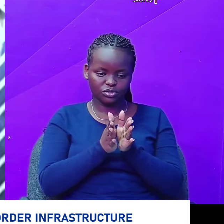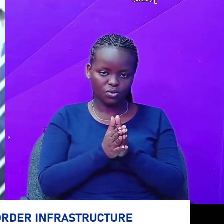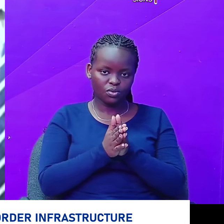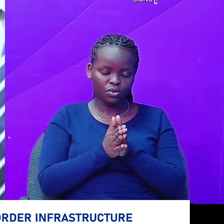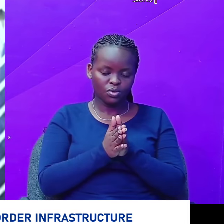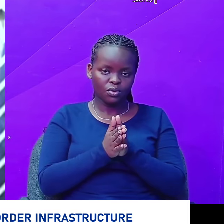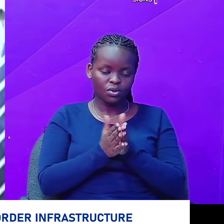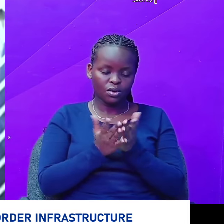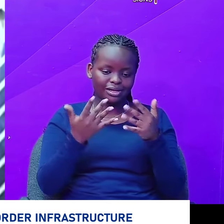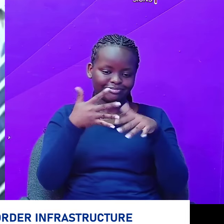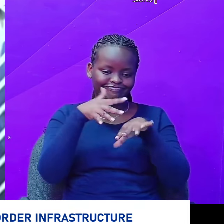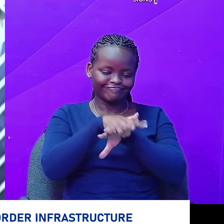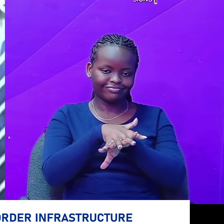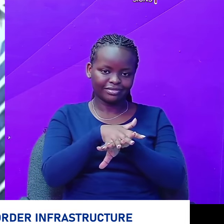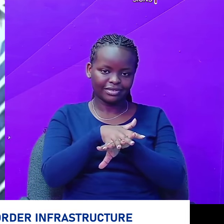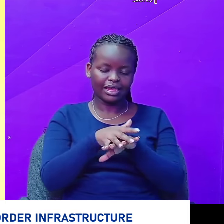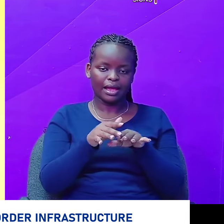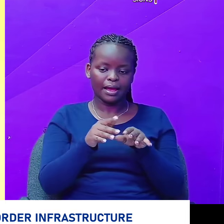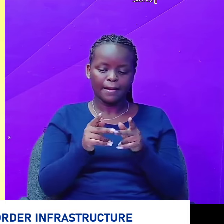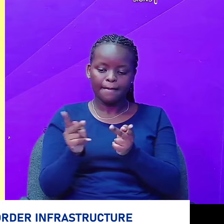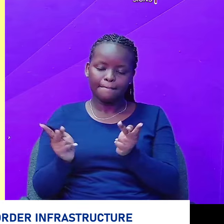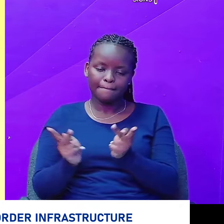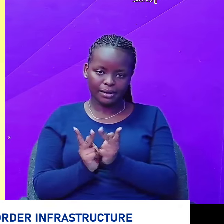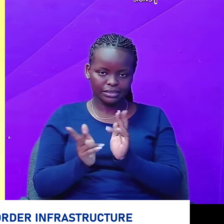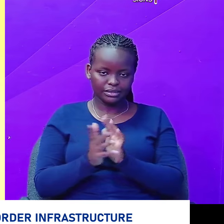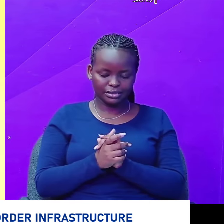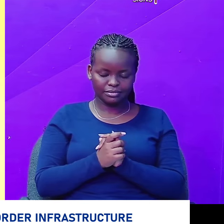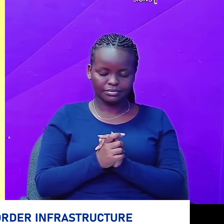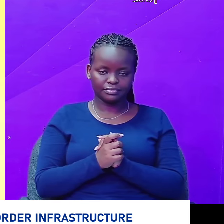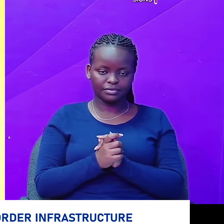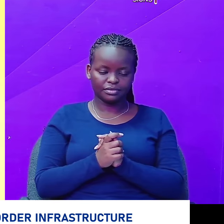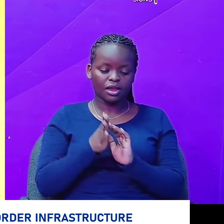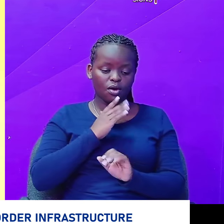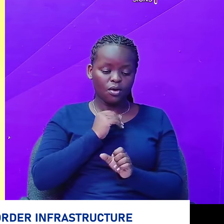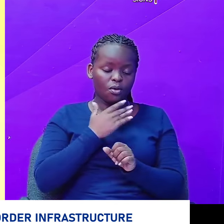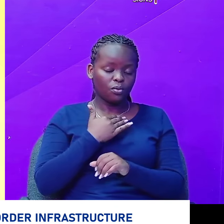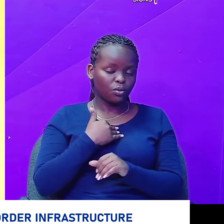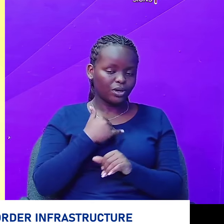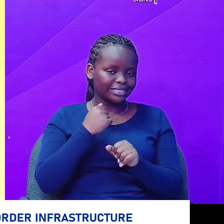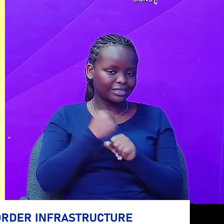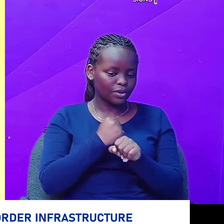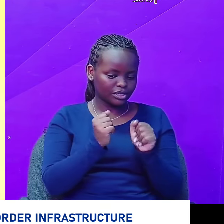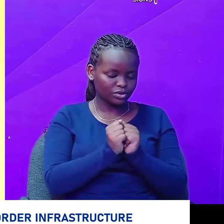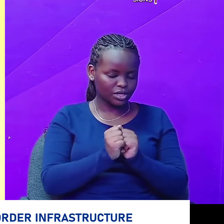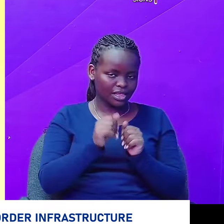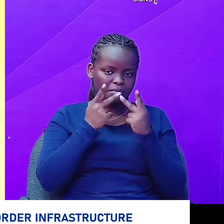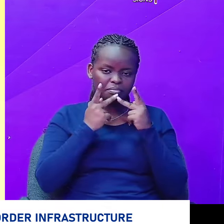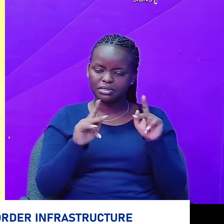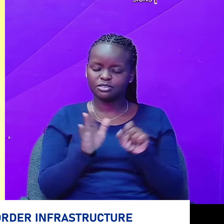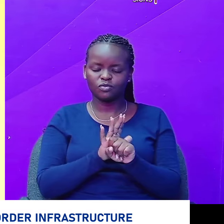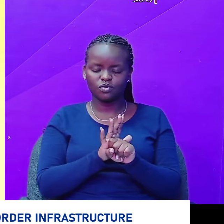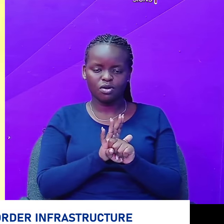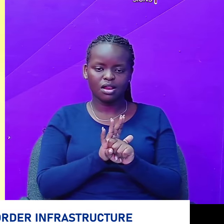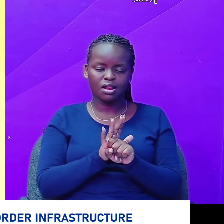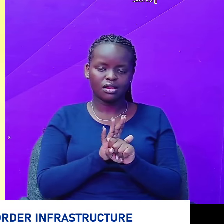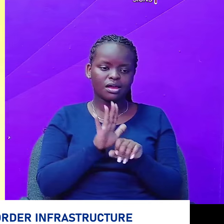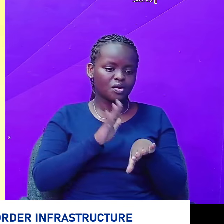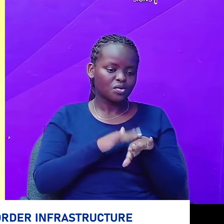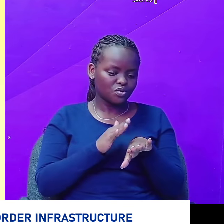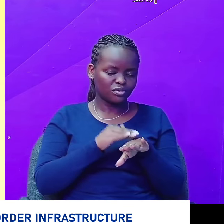integrated metropolitan area. And we want this collaboration to be useful and foster collaboration and